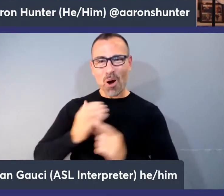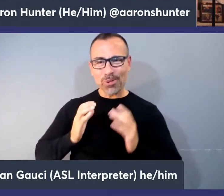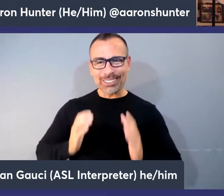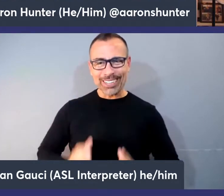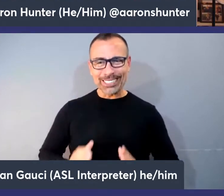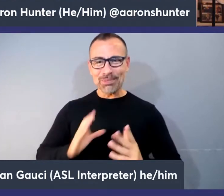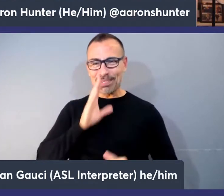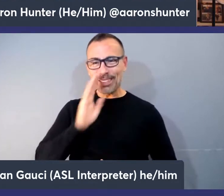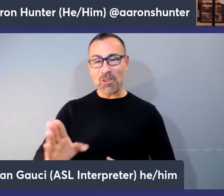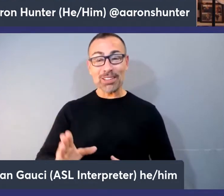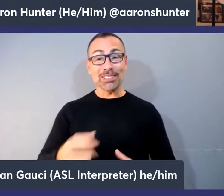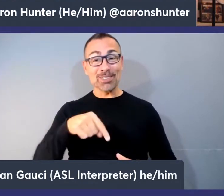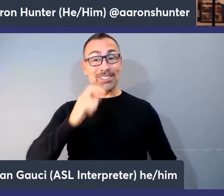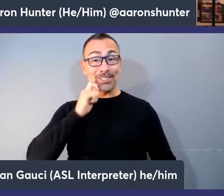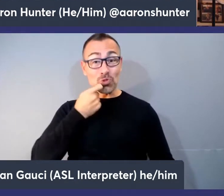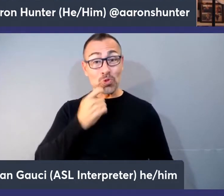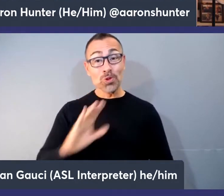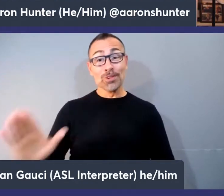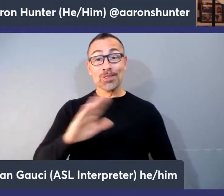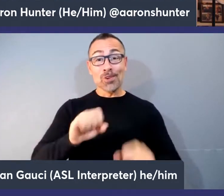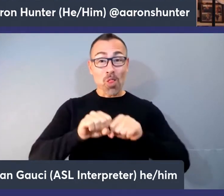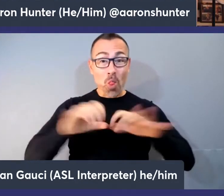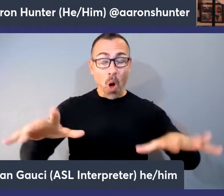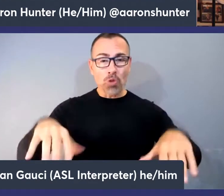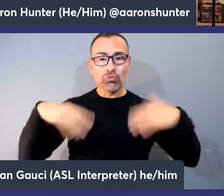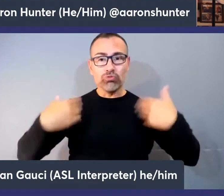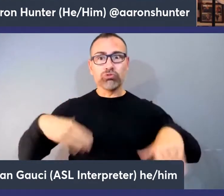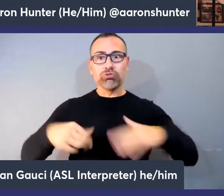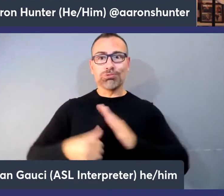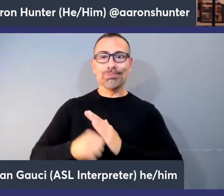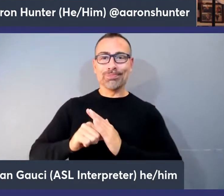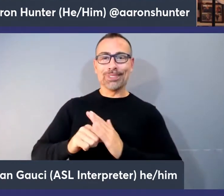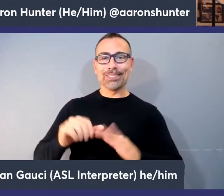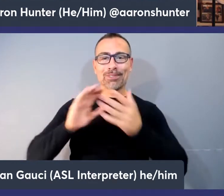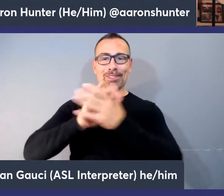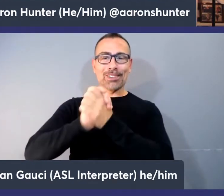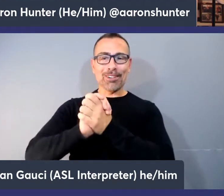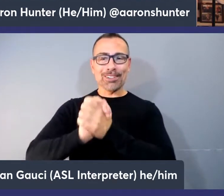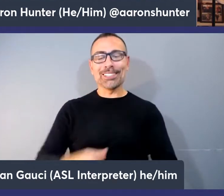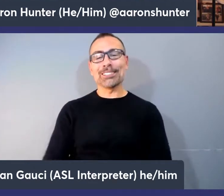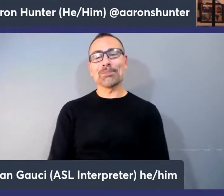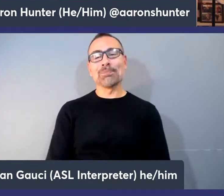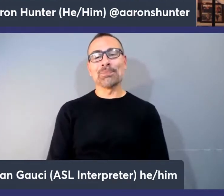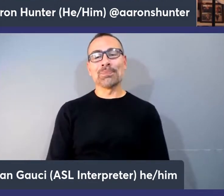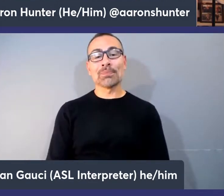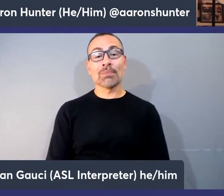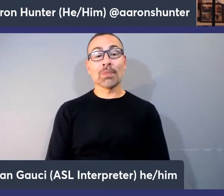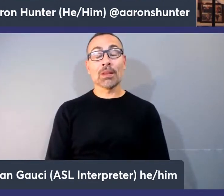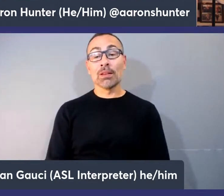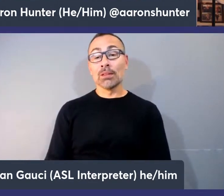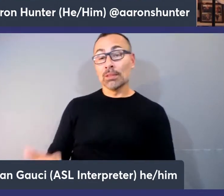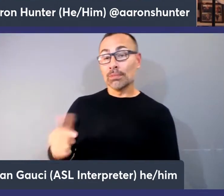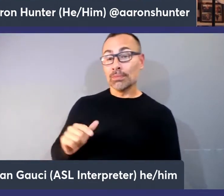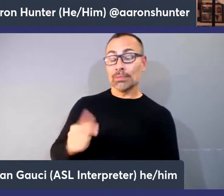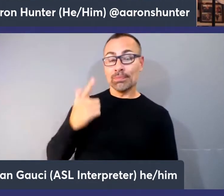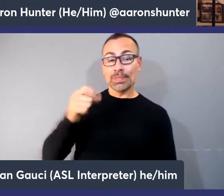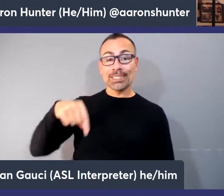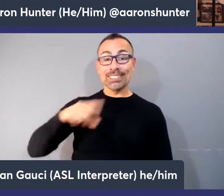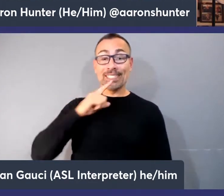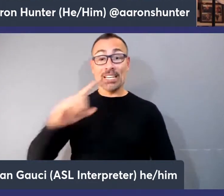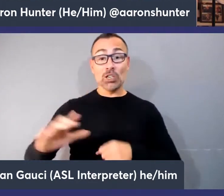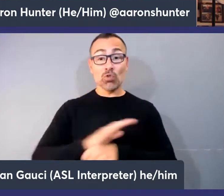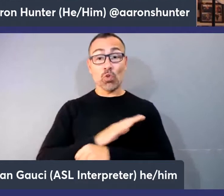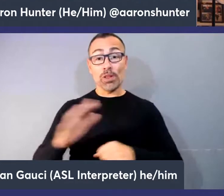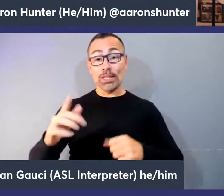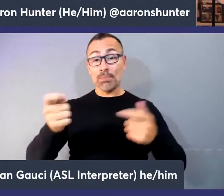It's impressive. Yeah. And I think one of the great things about this feature is that, because it's fully managed by DynamoDB, the import